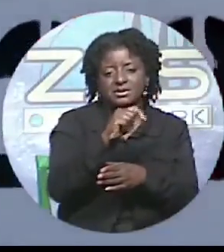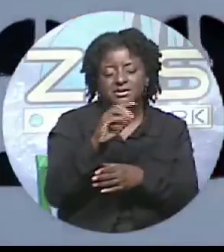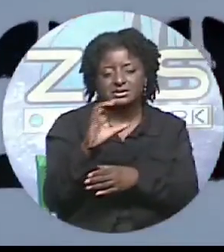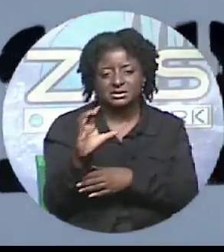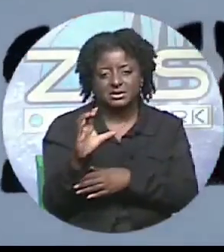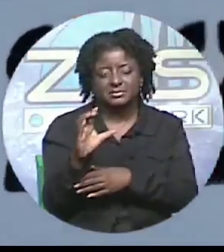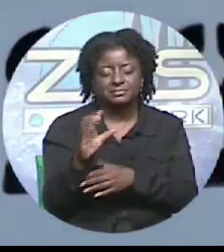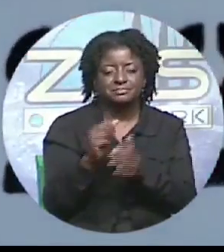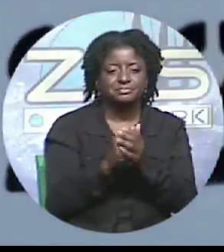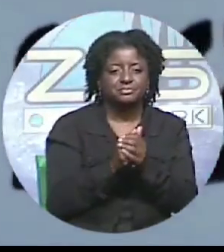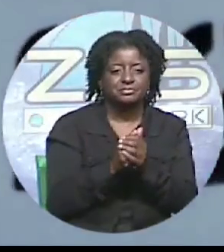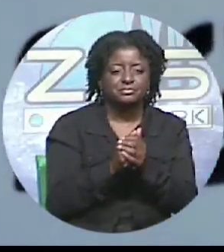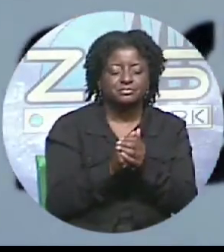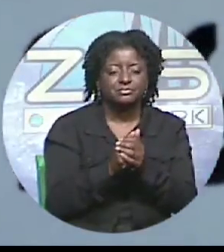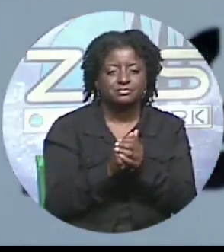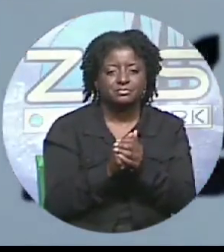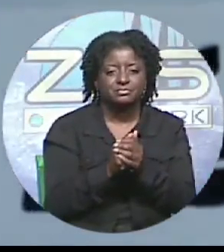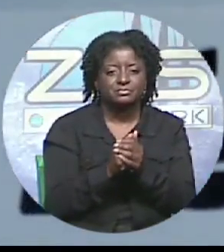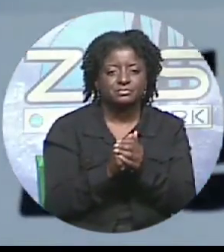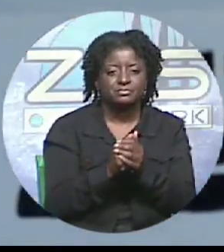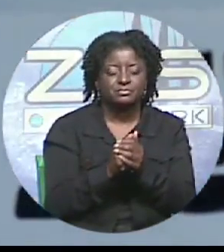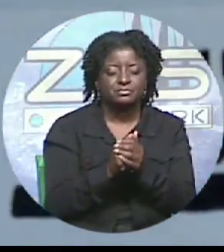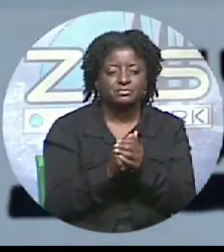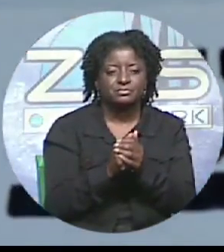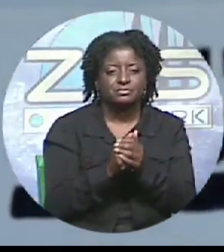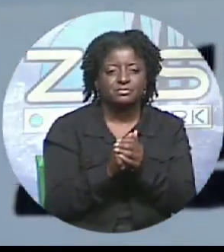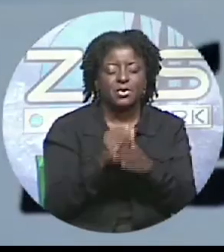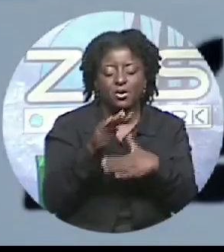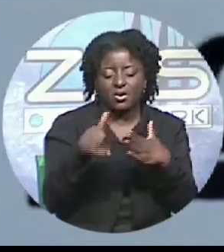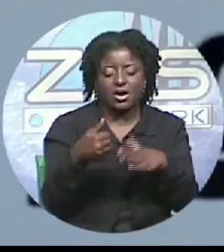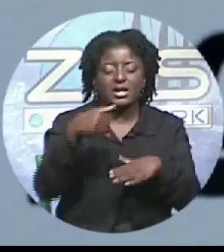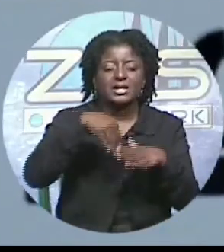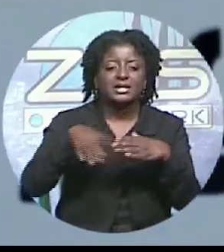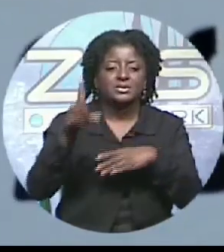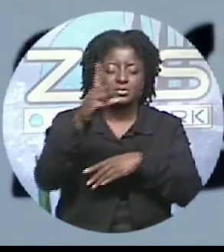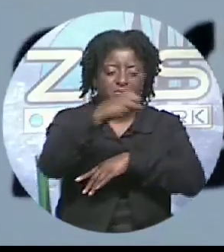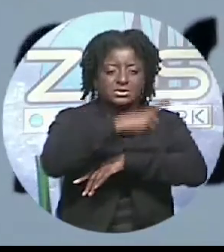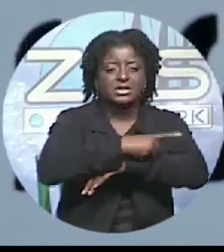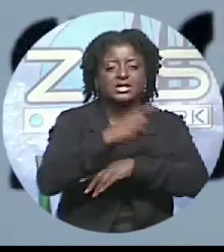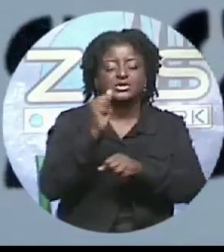BTC's management likes to hear. Keishla Adderley for the BTC Island Connection.